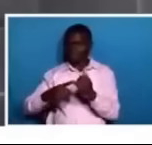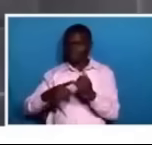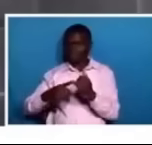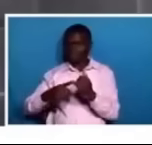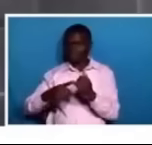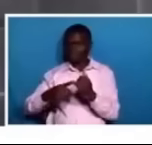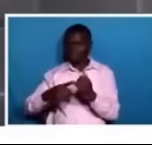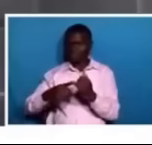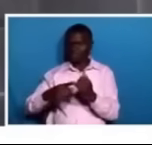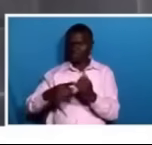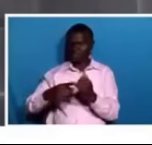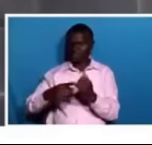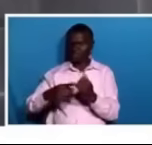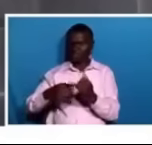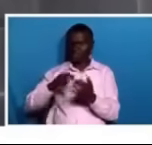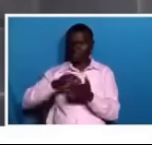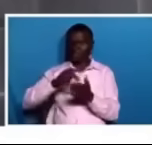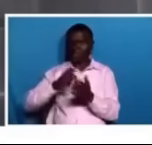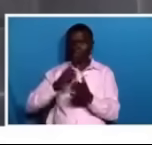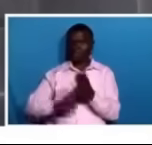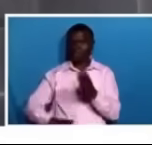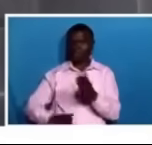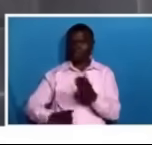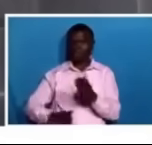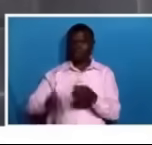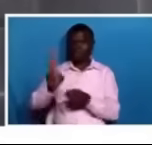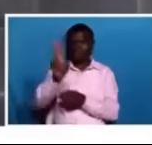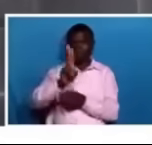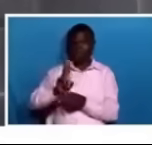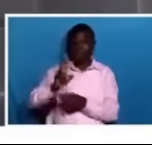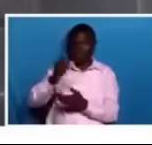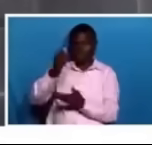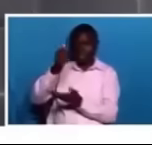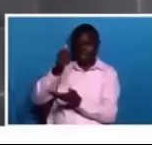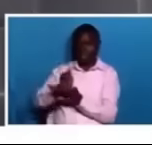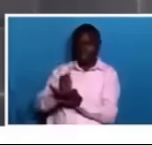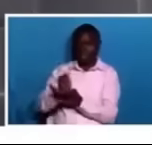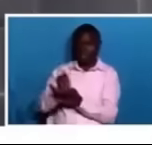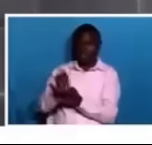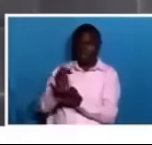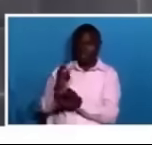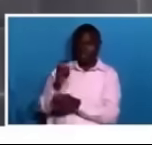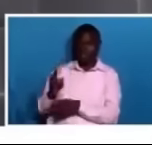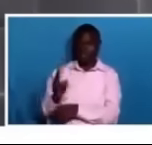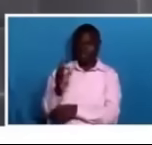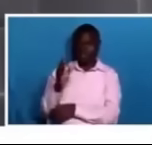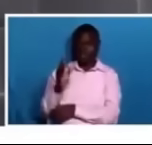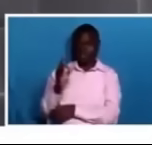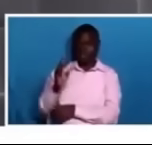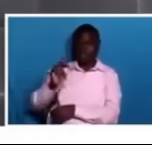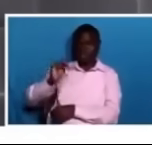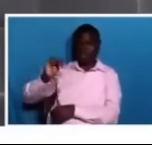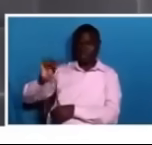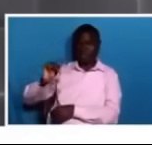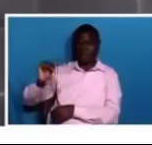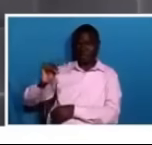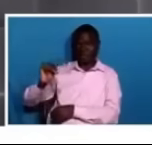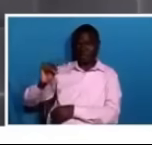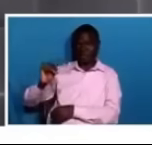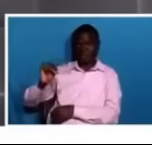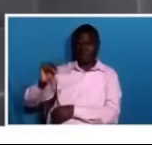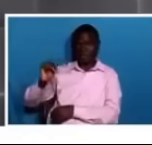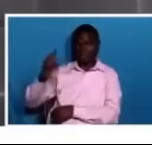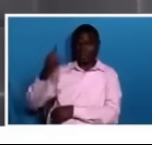means that we spend in that office $23 million per day